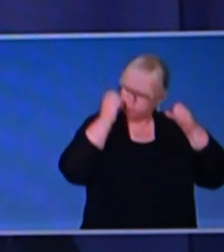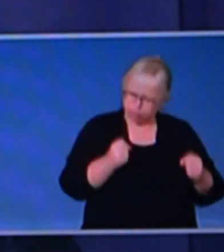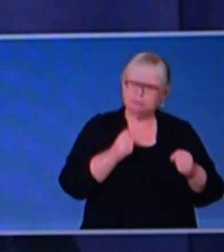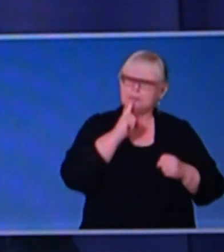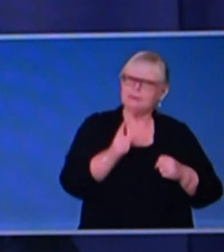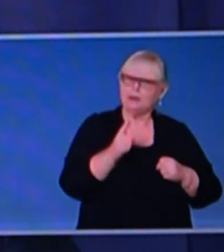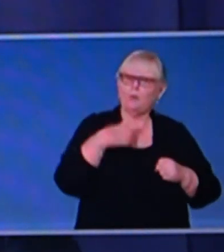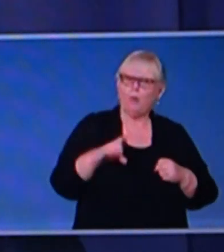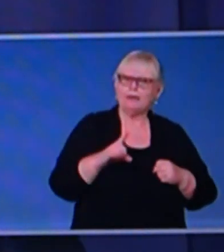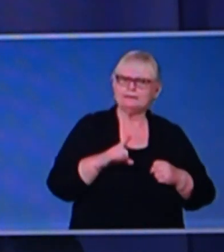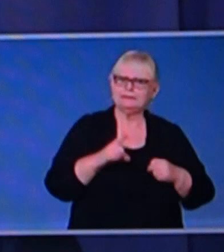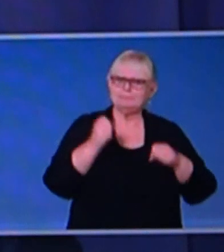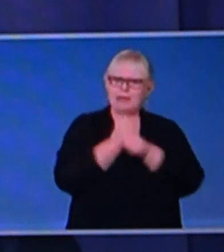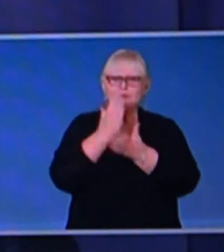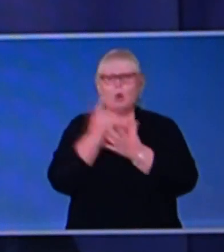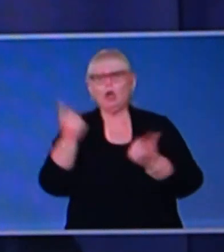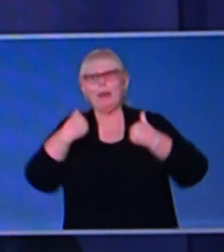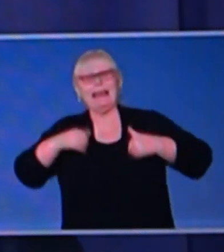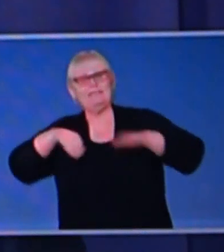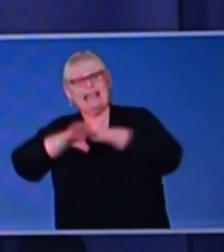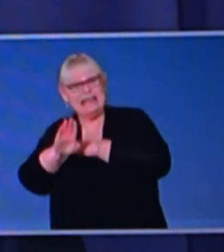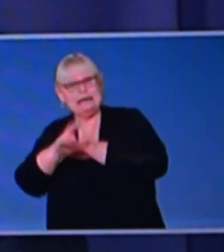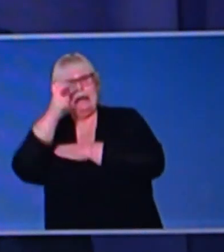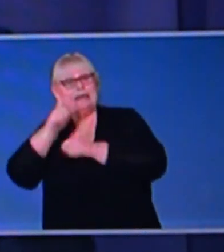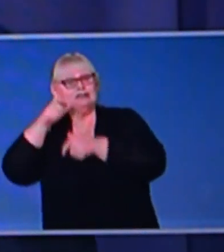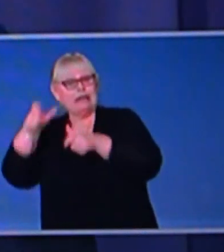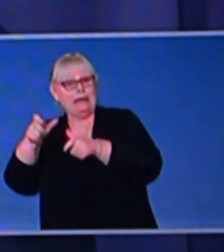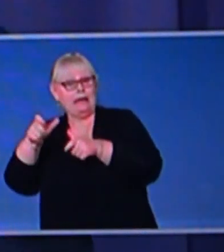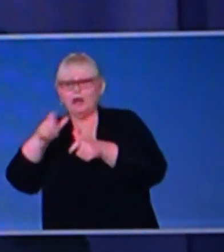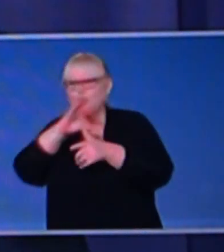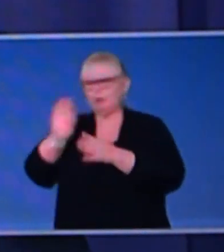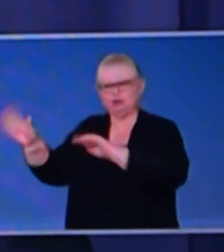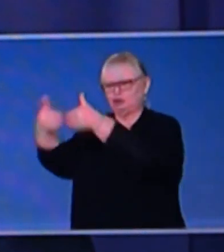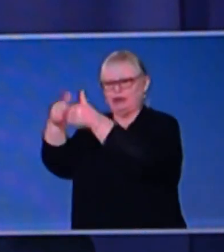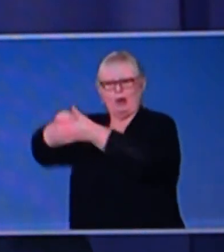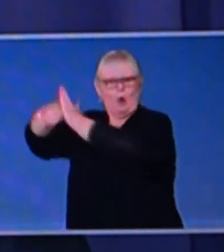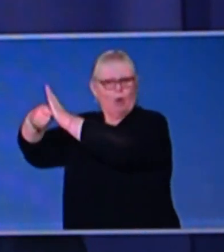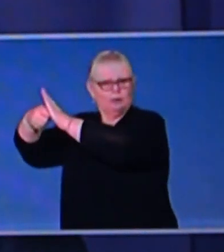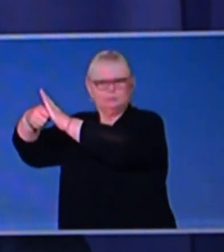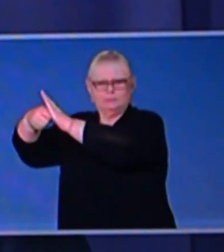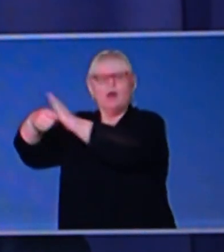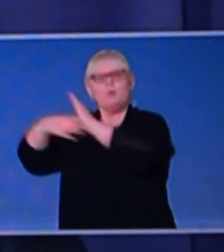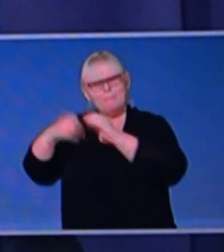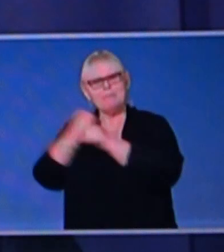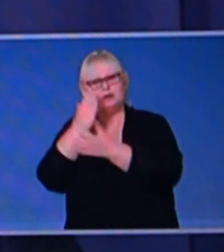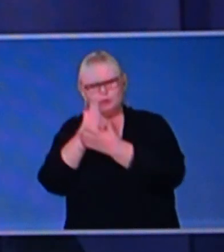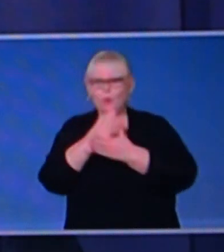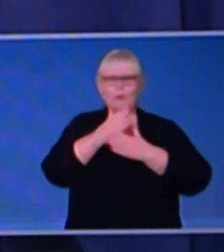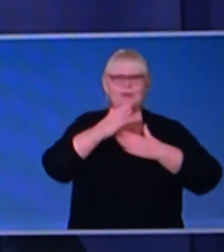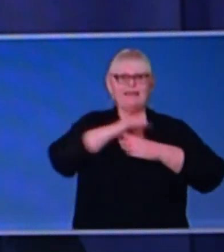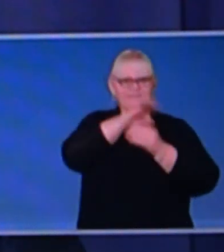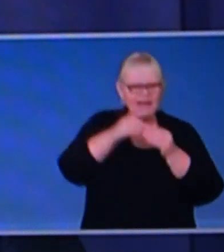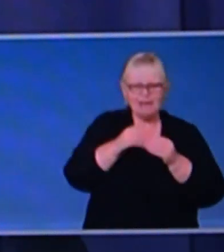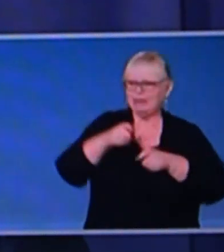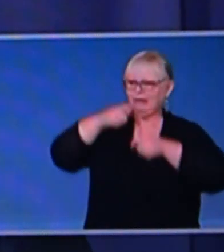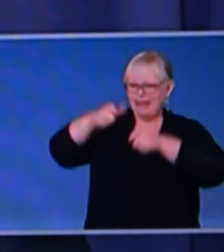ensuring that residents of aged care facilities are not shut away and that they do have access to their loved ones and their carers